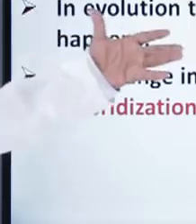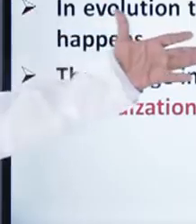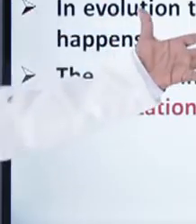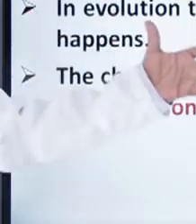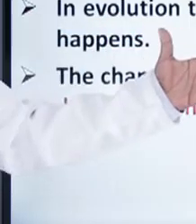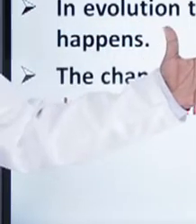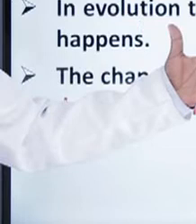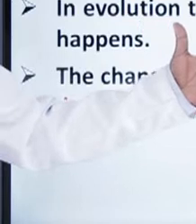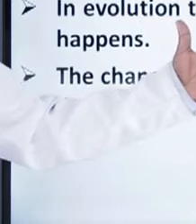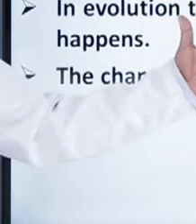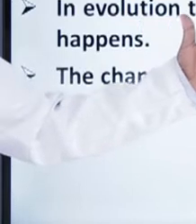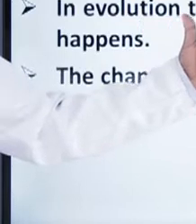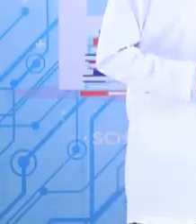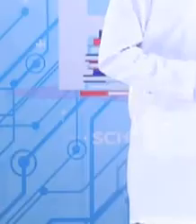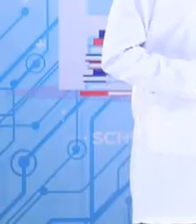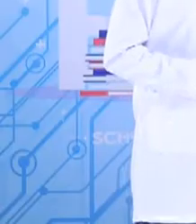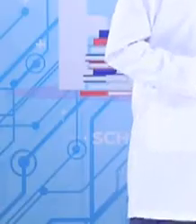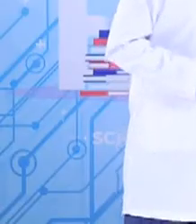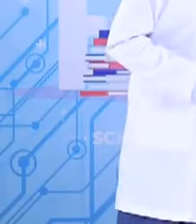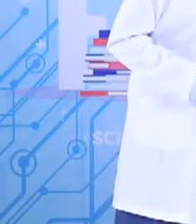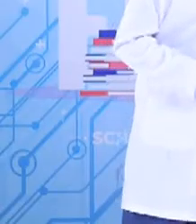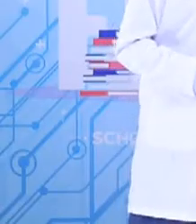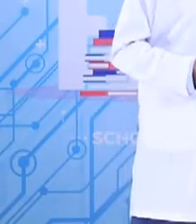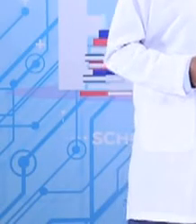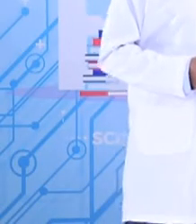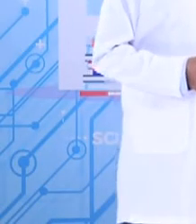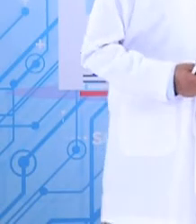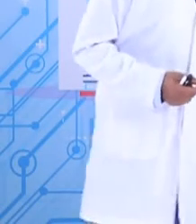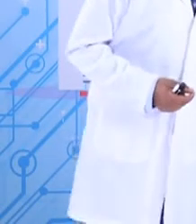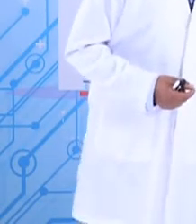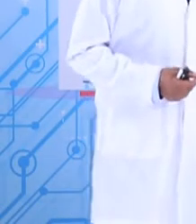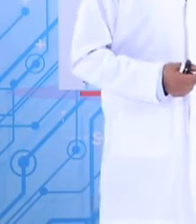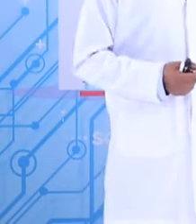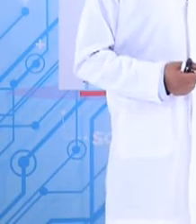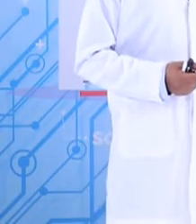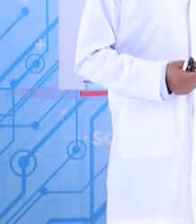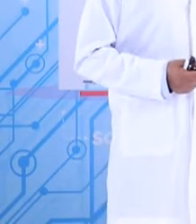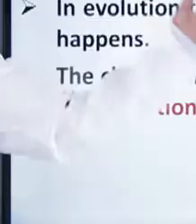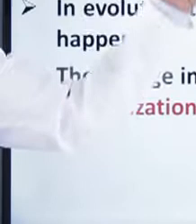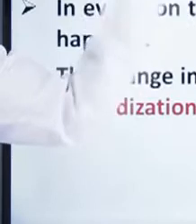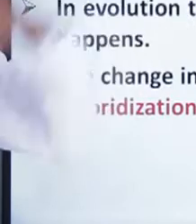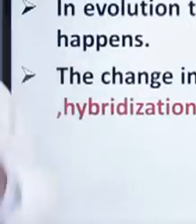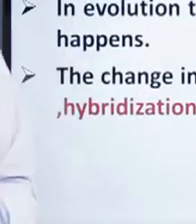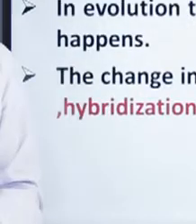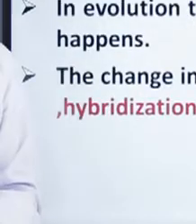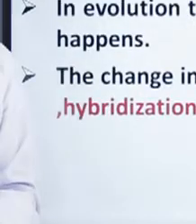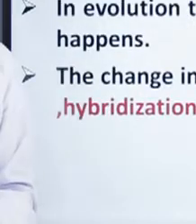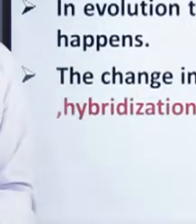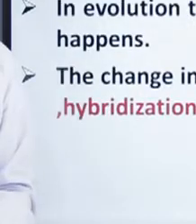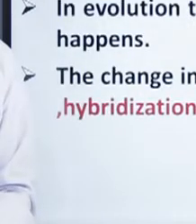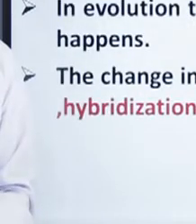The fourth reason for evolution to occur is mutation. As we have